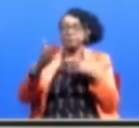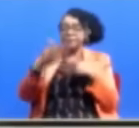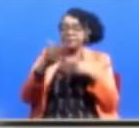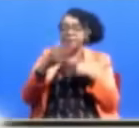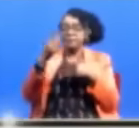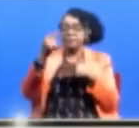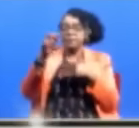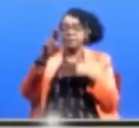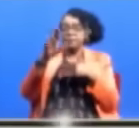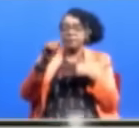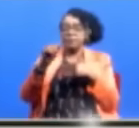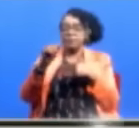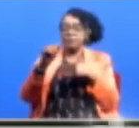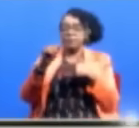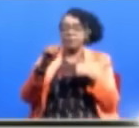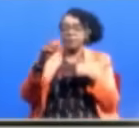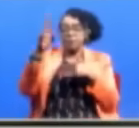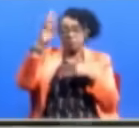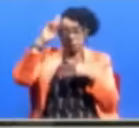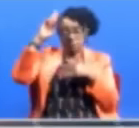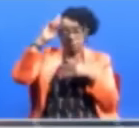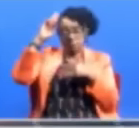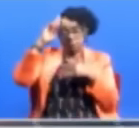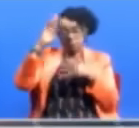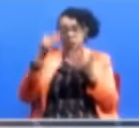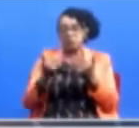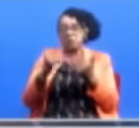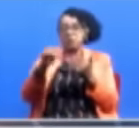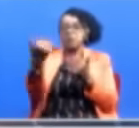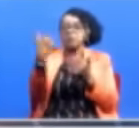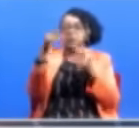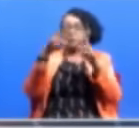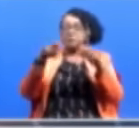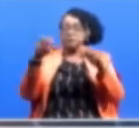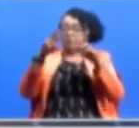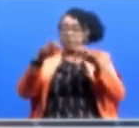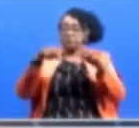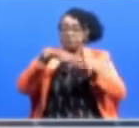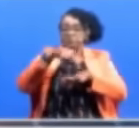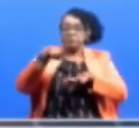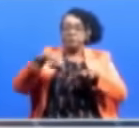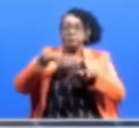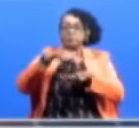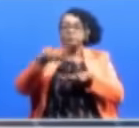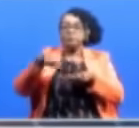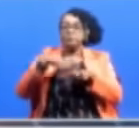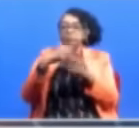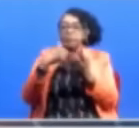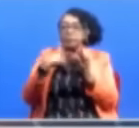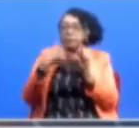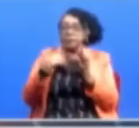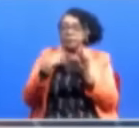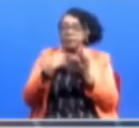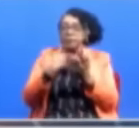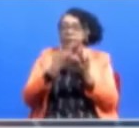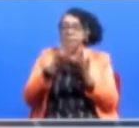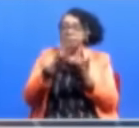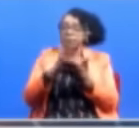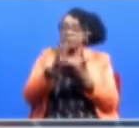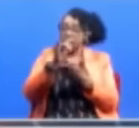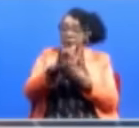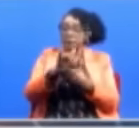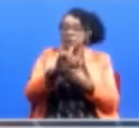in Roysambu. Police have been grilling them for several hours and they have just stopped that process